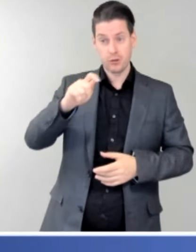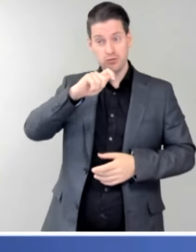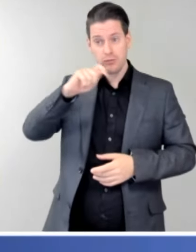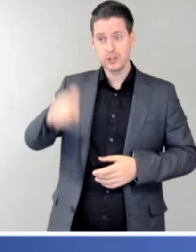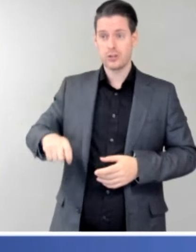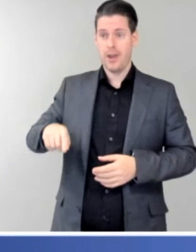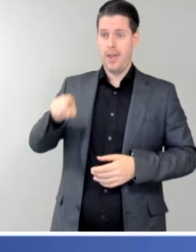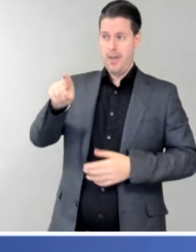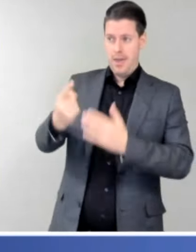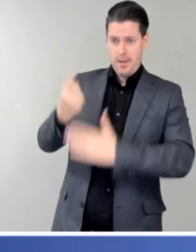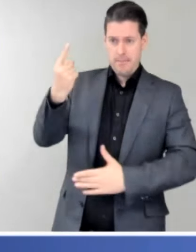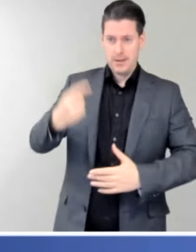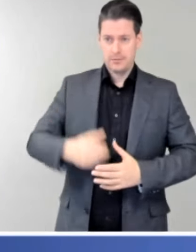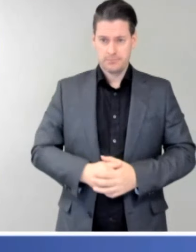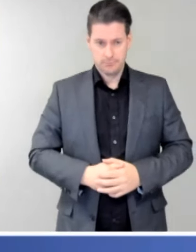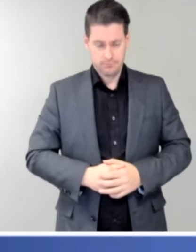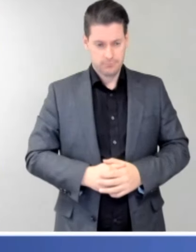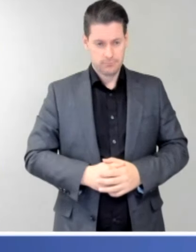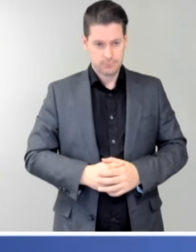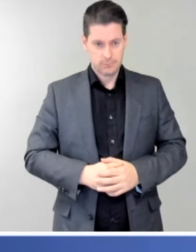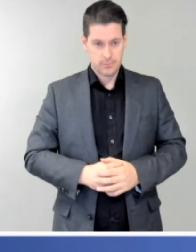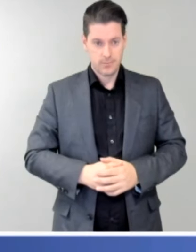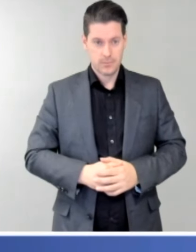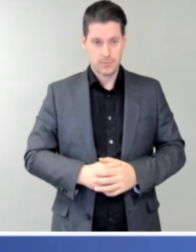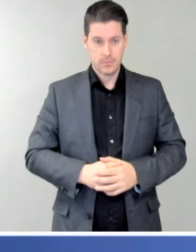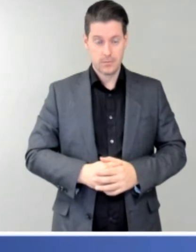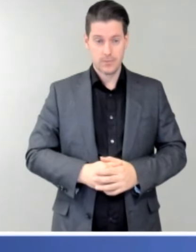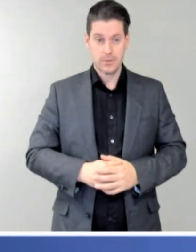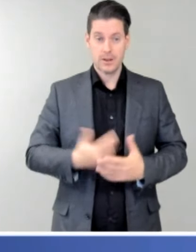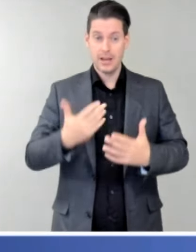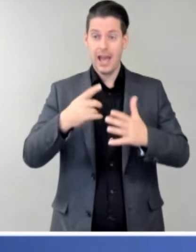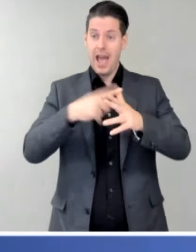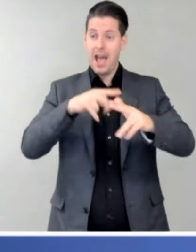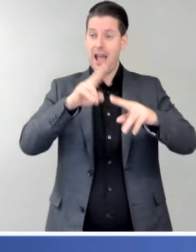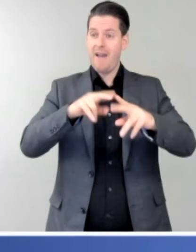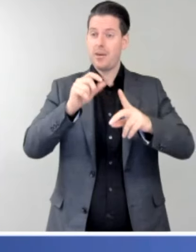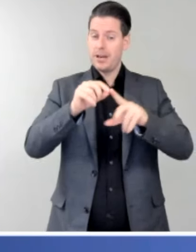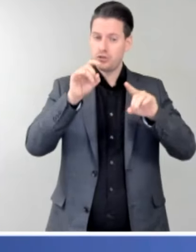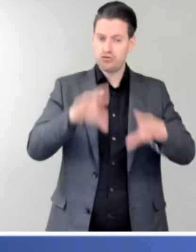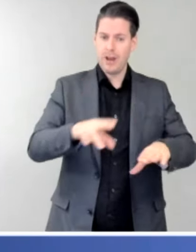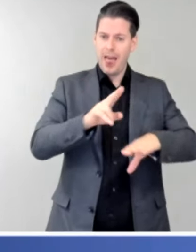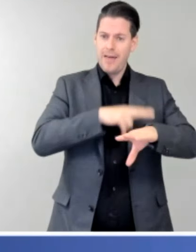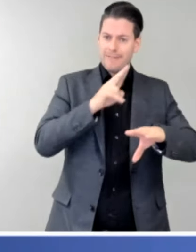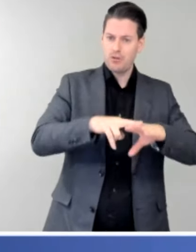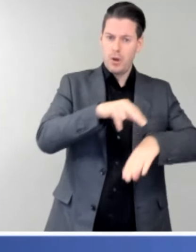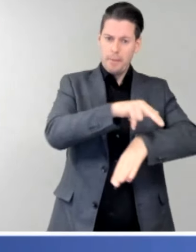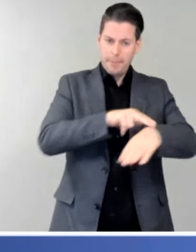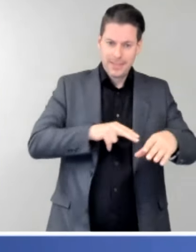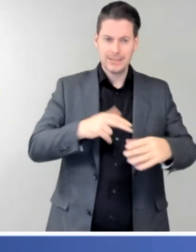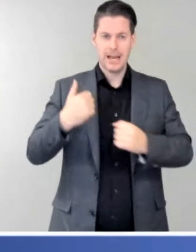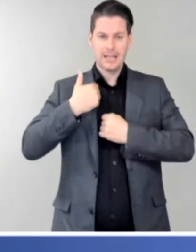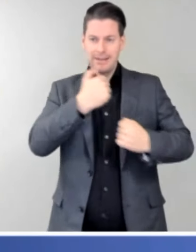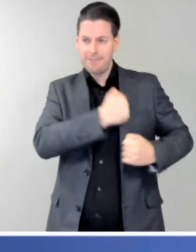And your grief has stilled the hundreds of Australian Federal Police, Defence Force and Australian Transport Safety Bureau personnel whose thorough